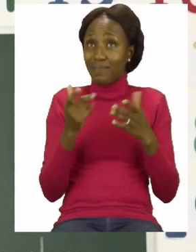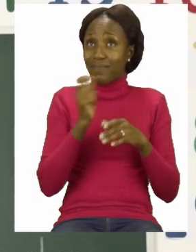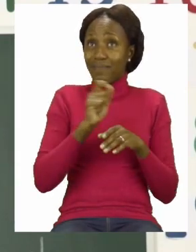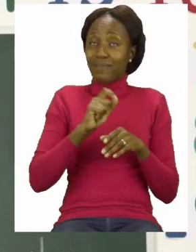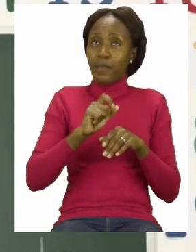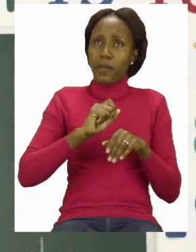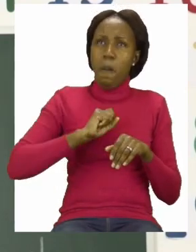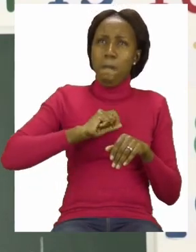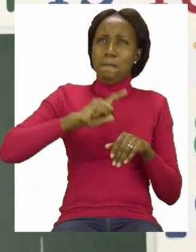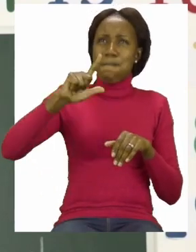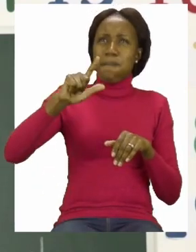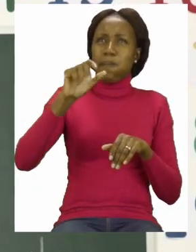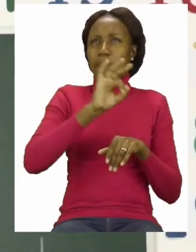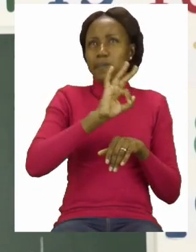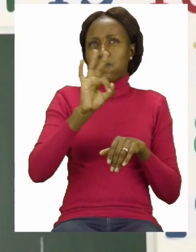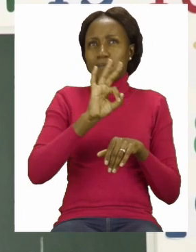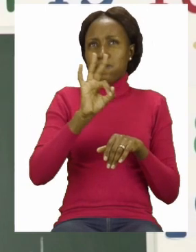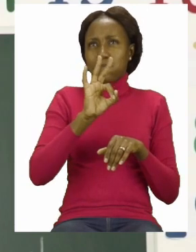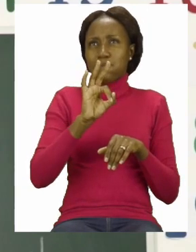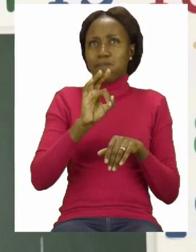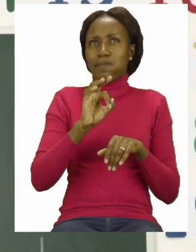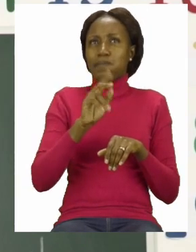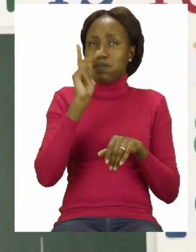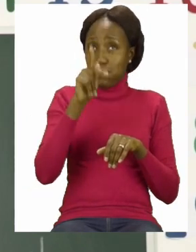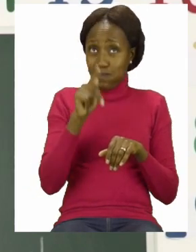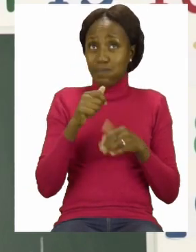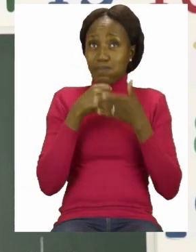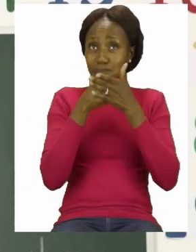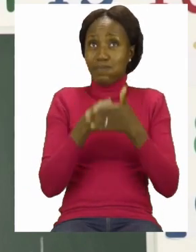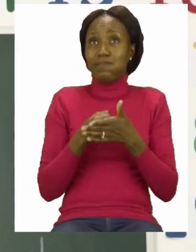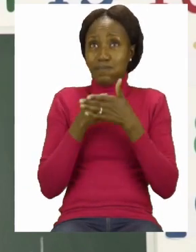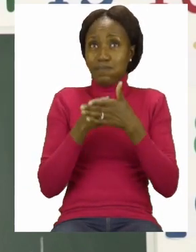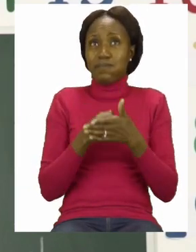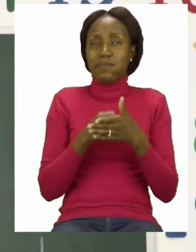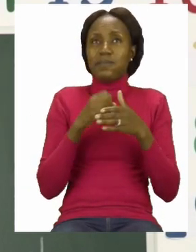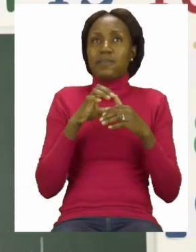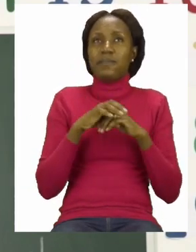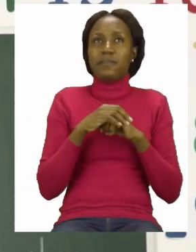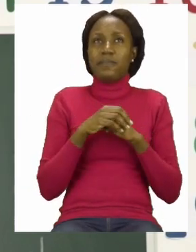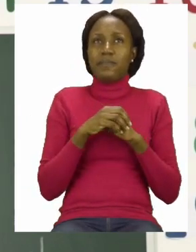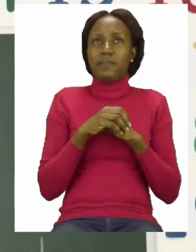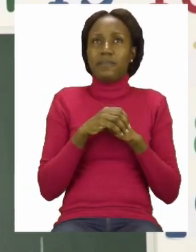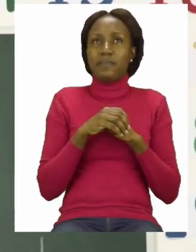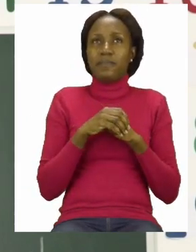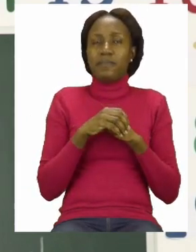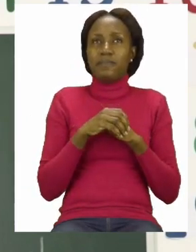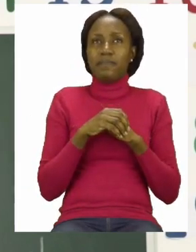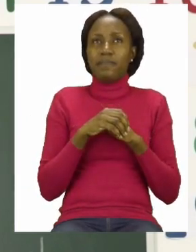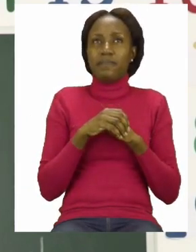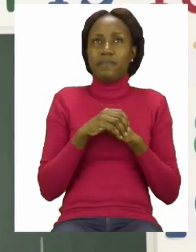F. Let's try it again. We go down,